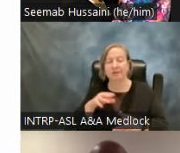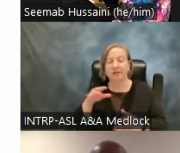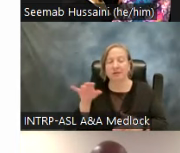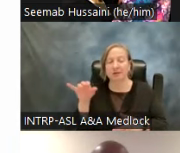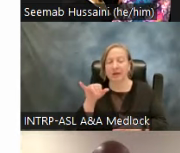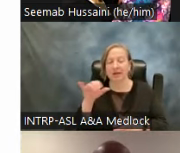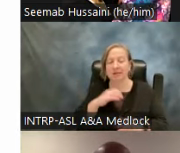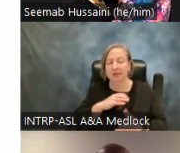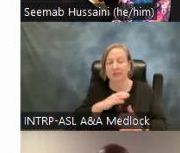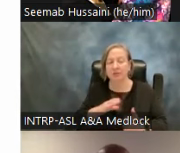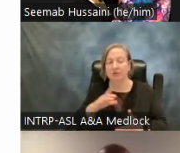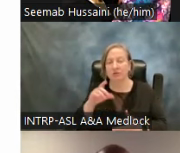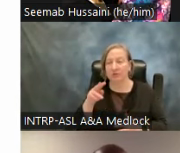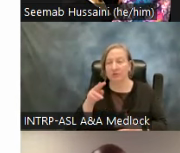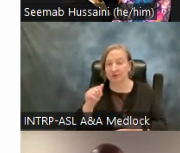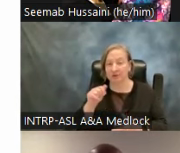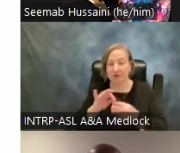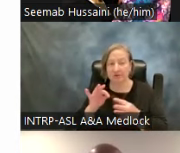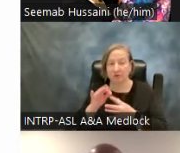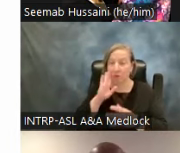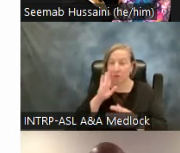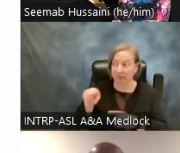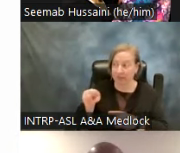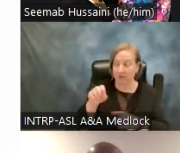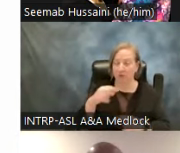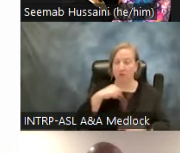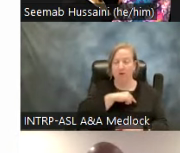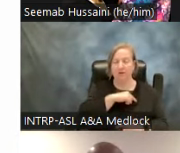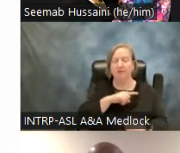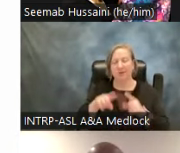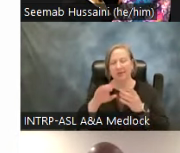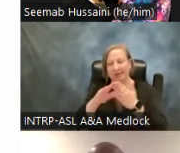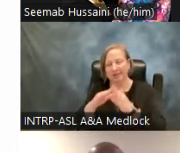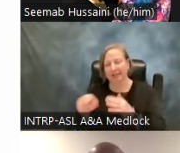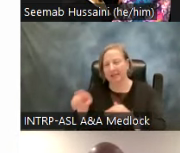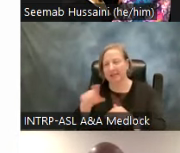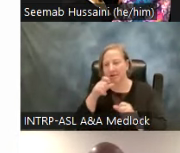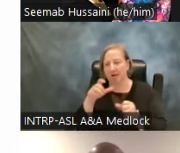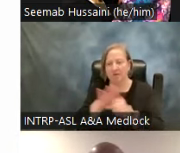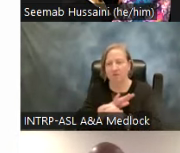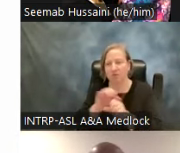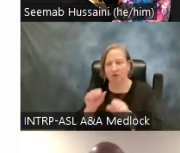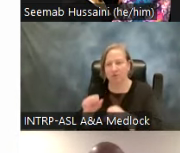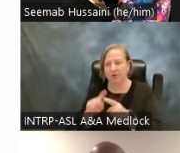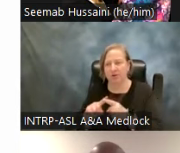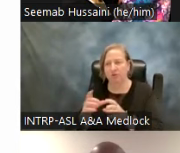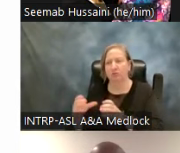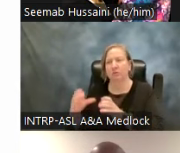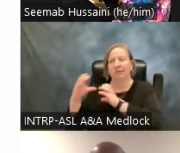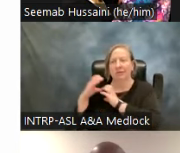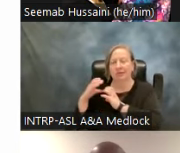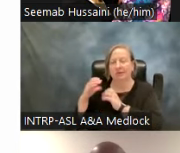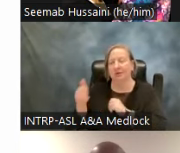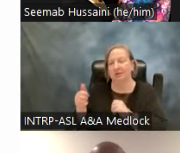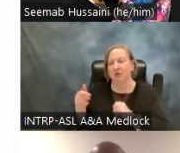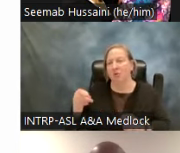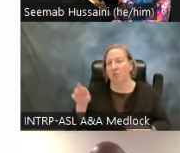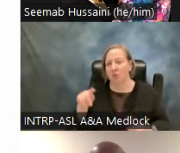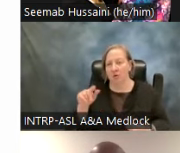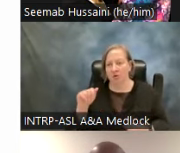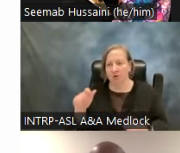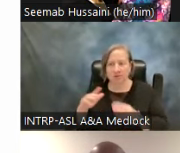would it be them or would it be us? But yes, the city is also not fully capable of taking on its own portal system,